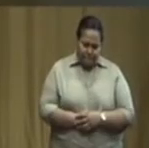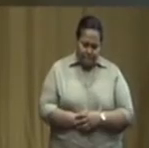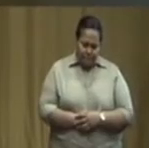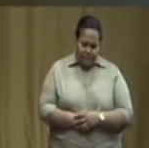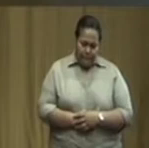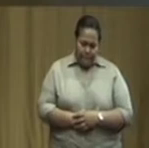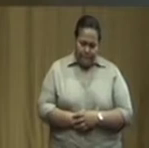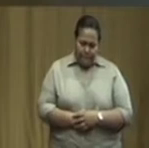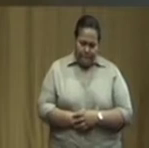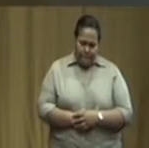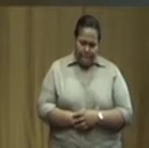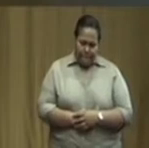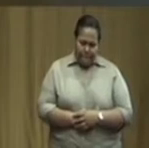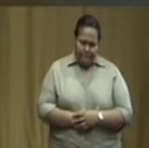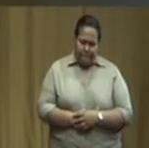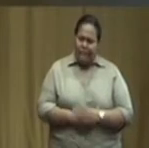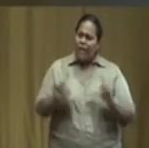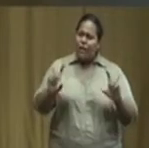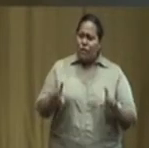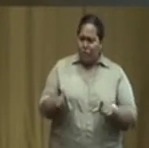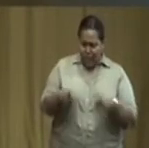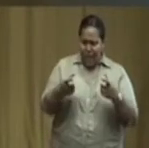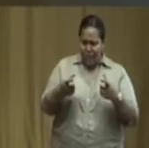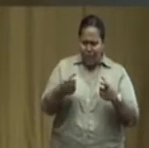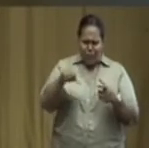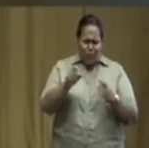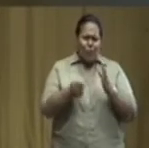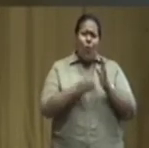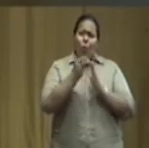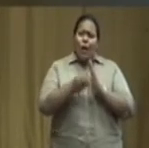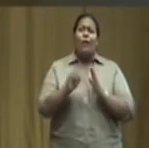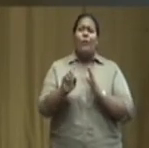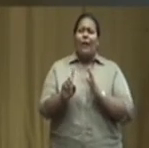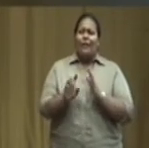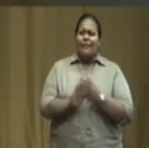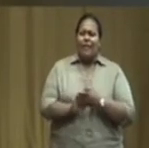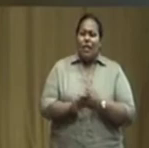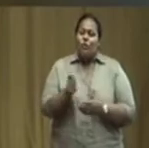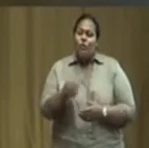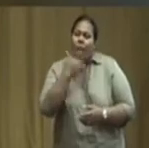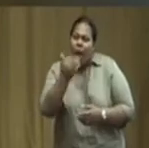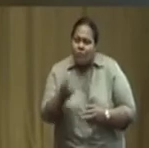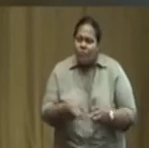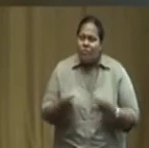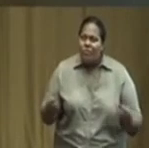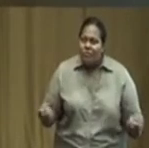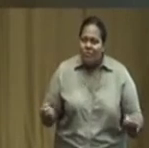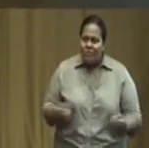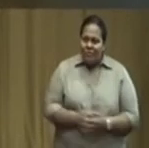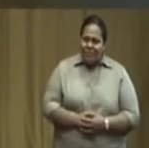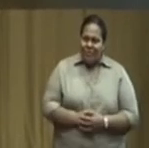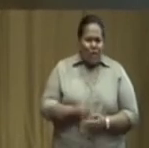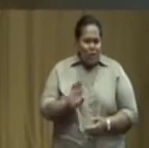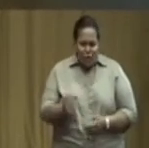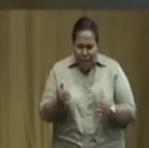to using OER wasn't a limitation of material, but in fact that there was too much material and not enough